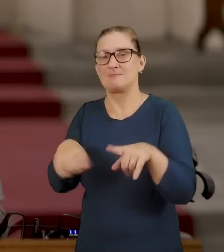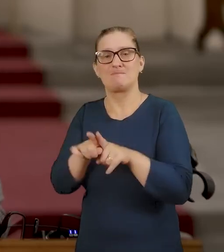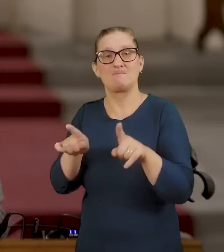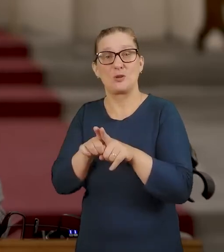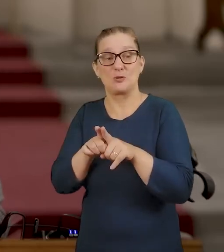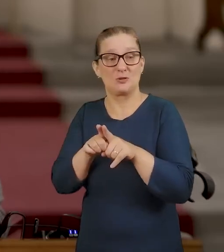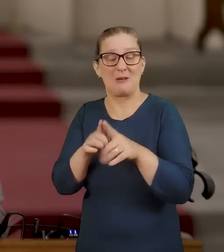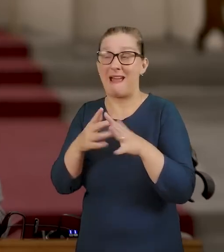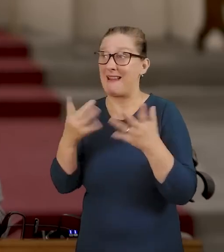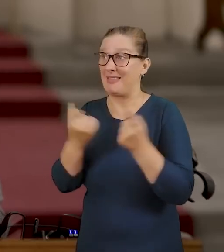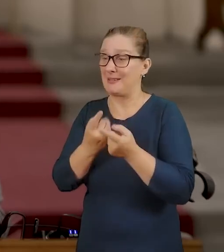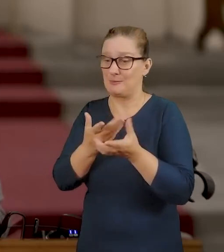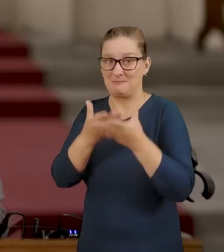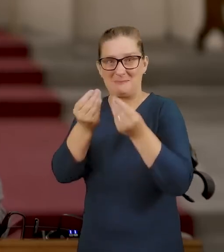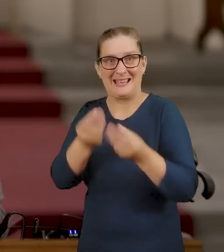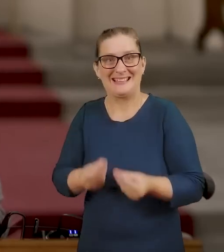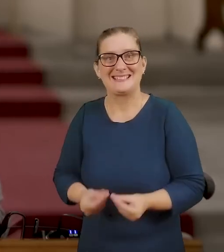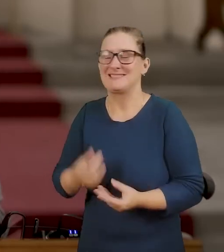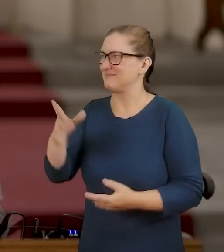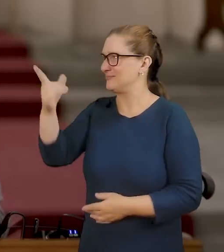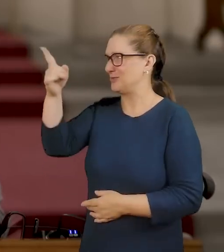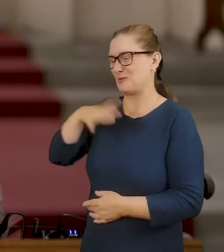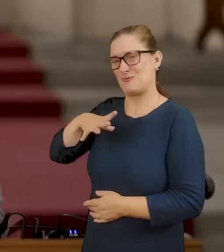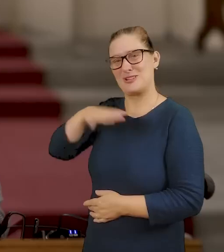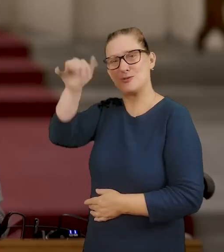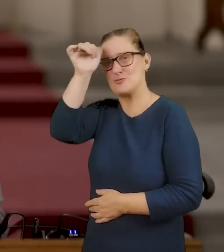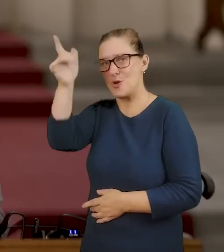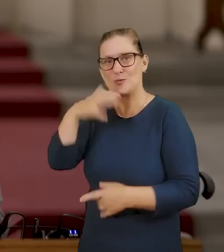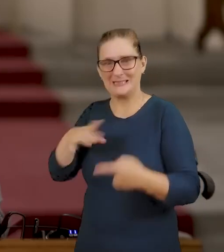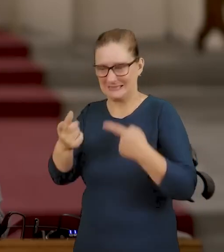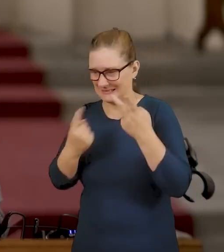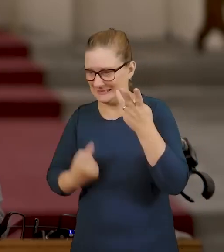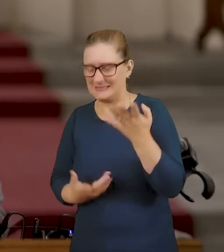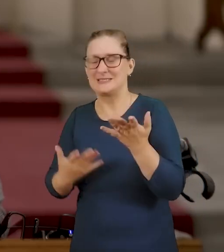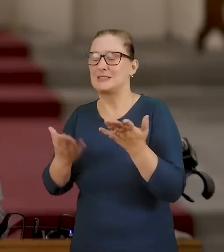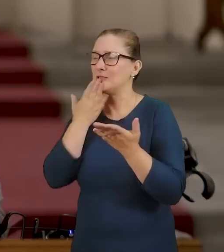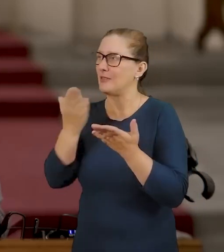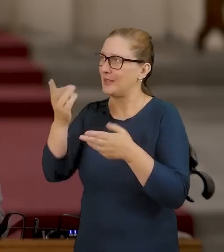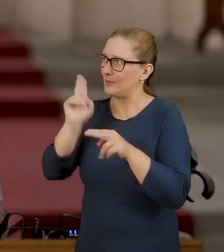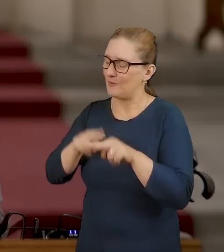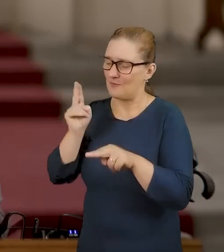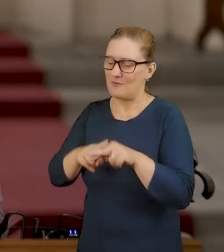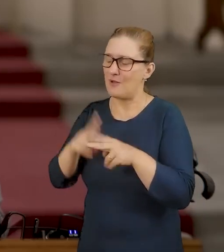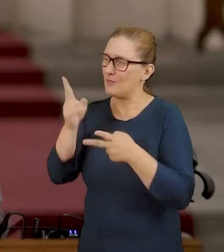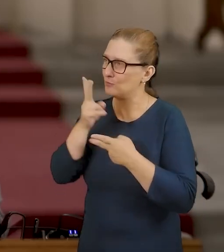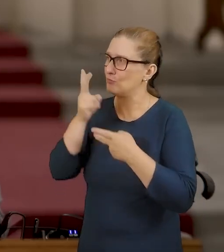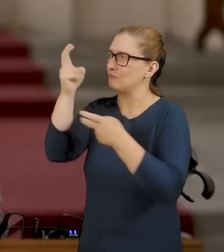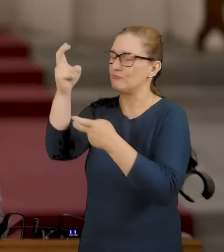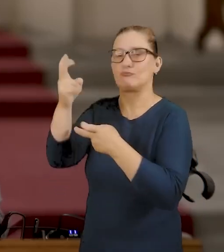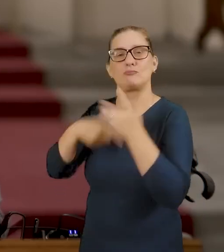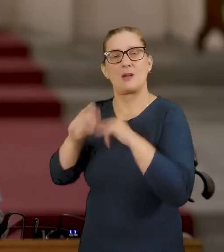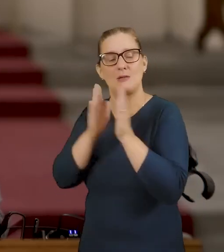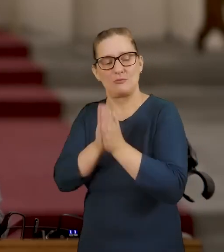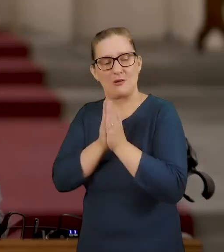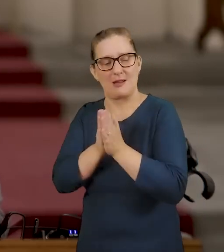lift up anything that we've left out, Lord, as your word tells us you already know what we need. So thank you, Father, for listening and hearing